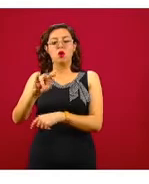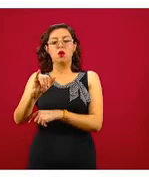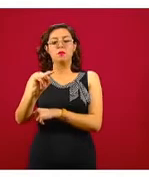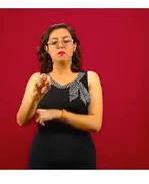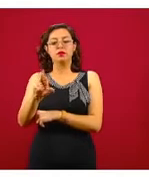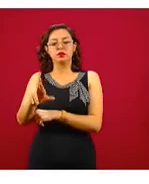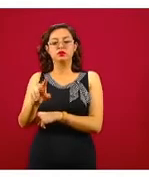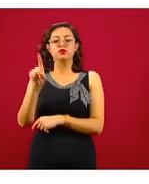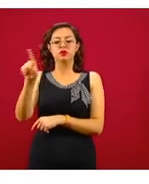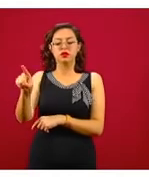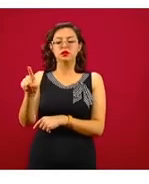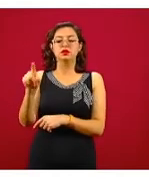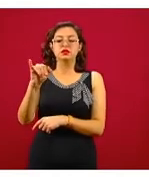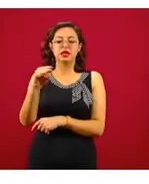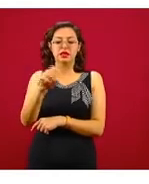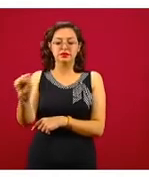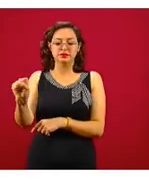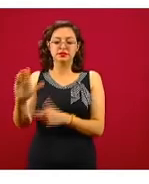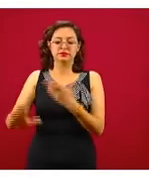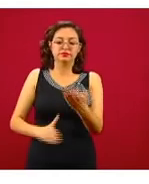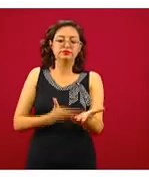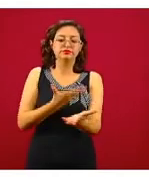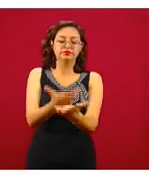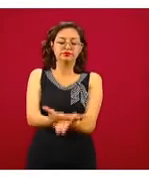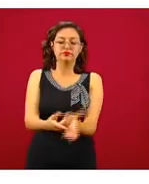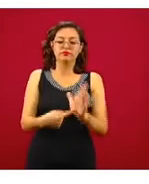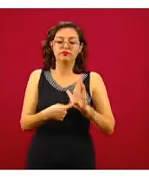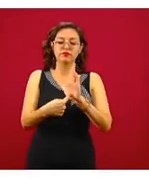And we can see some variation here. We see